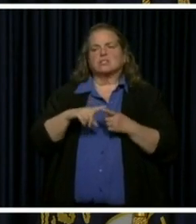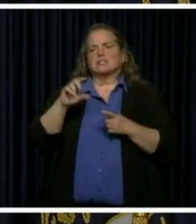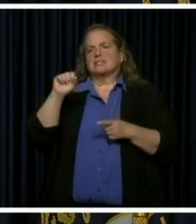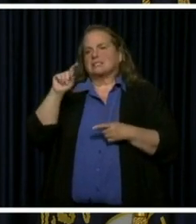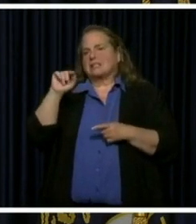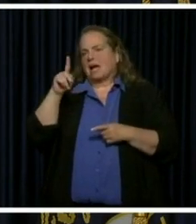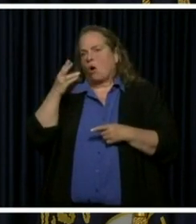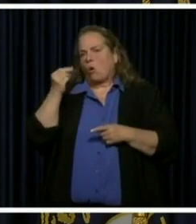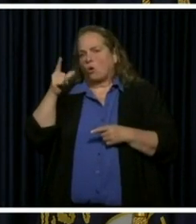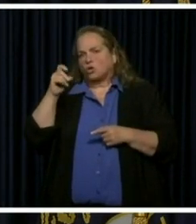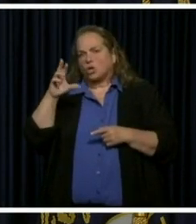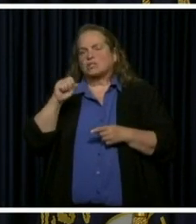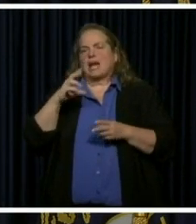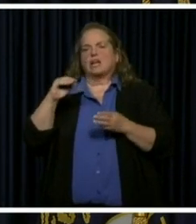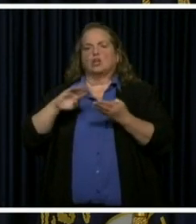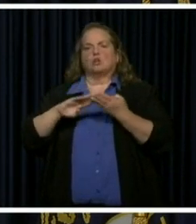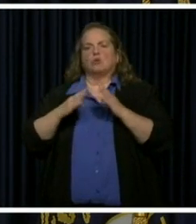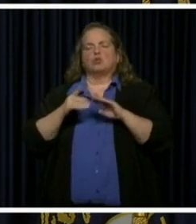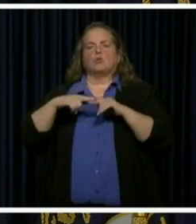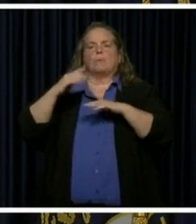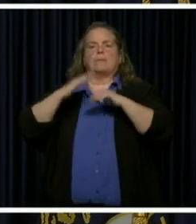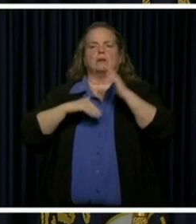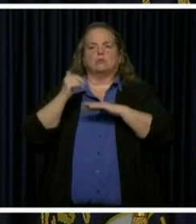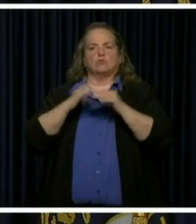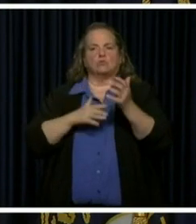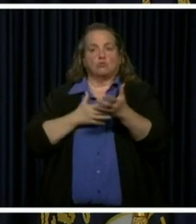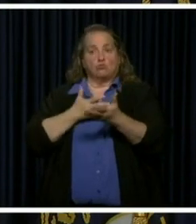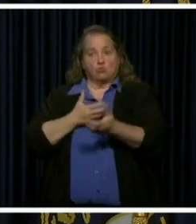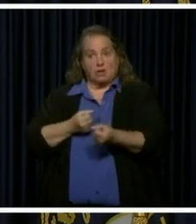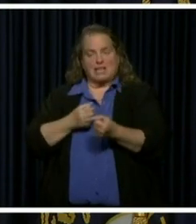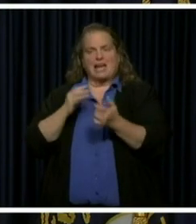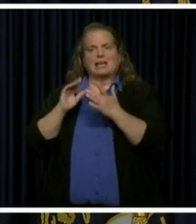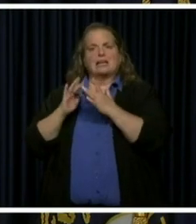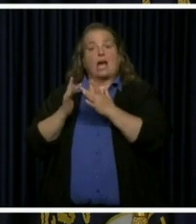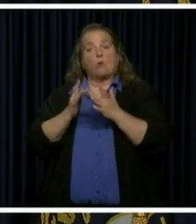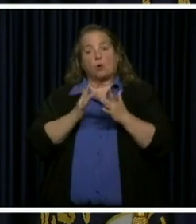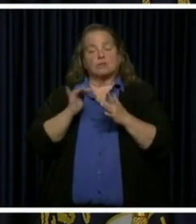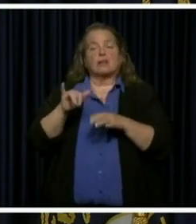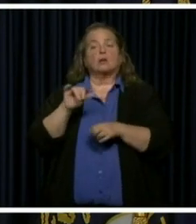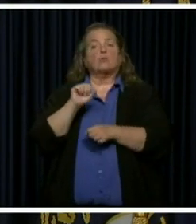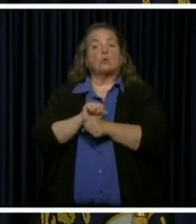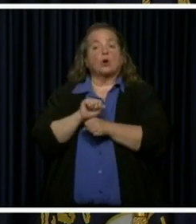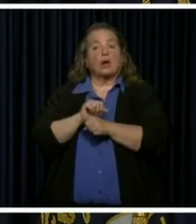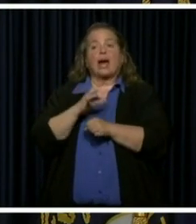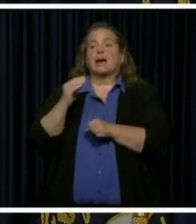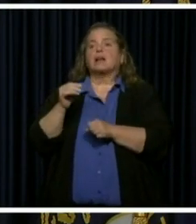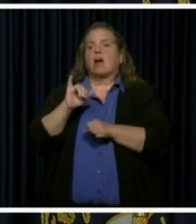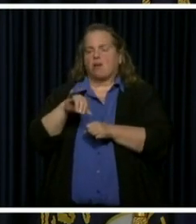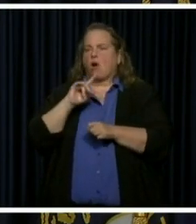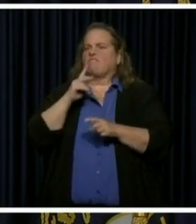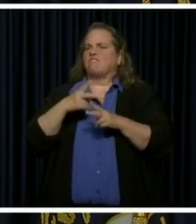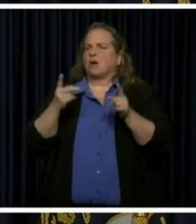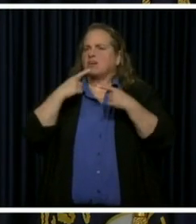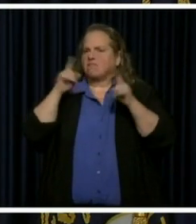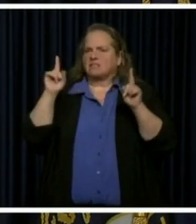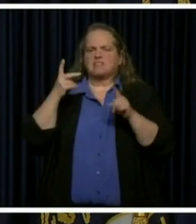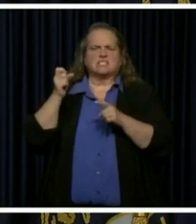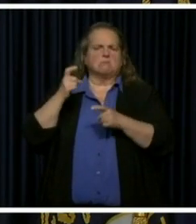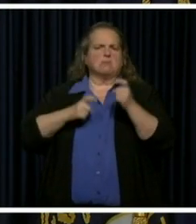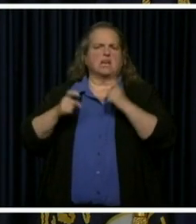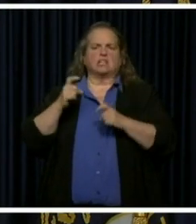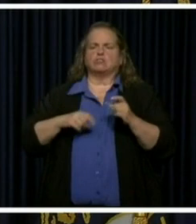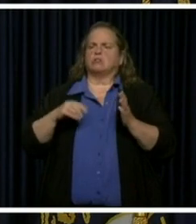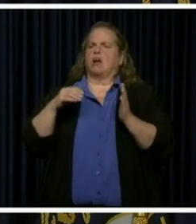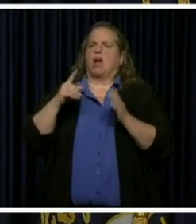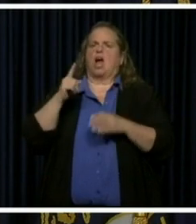with the community at large to build trust and to build networks that work and are effective. He's managed hundreds of